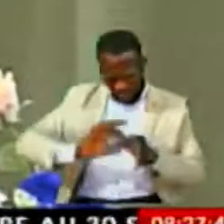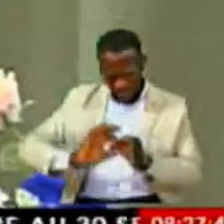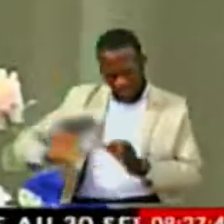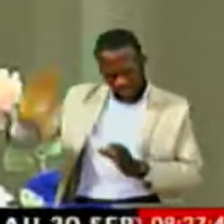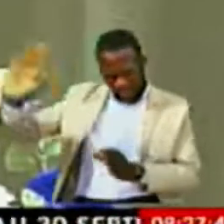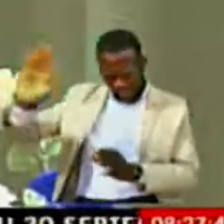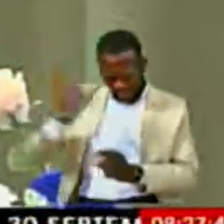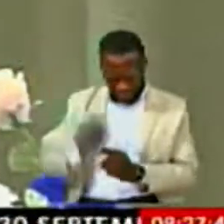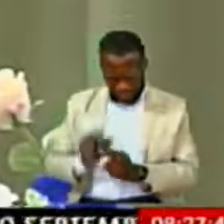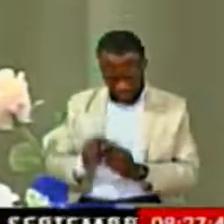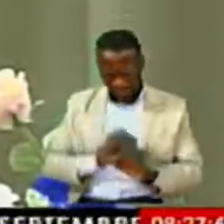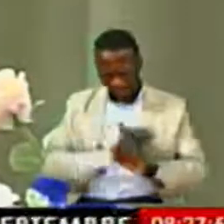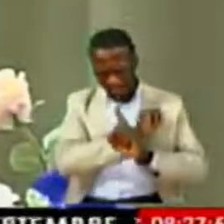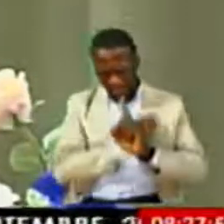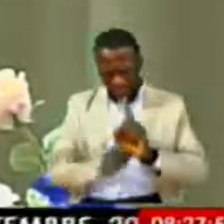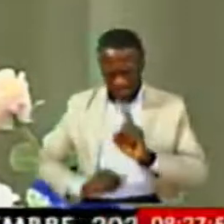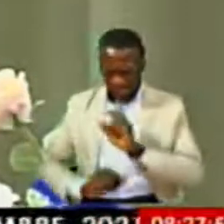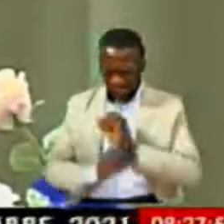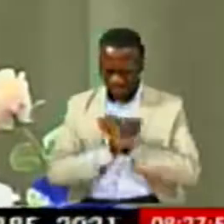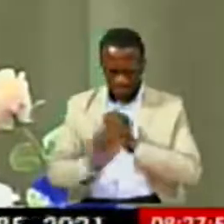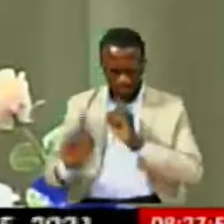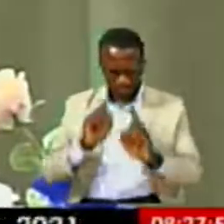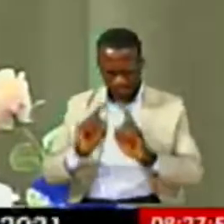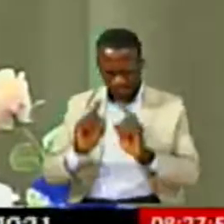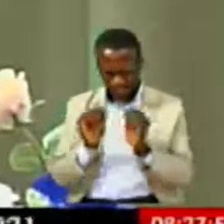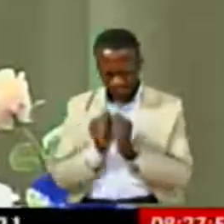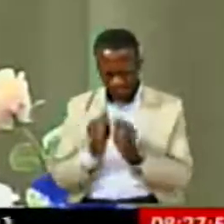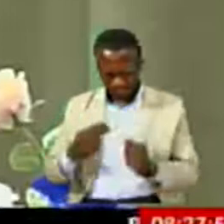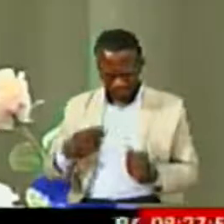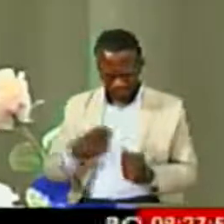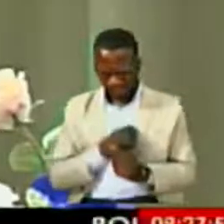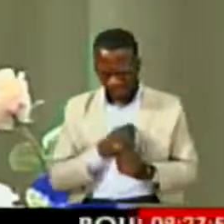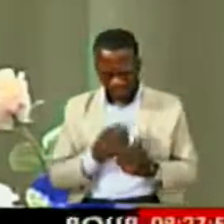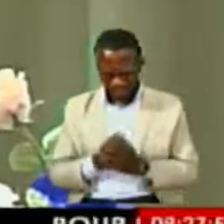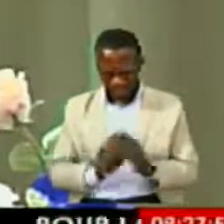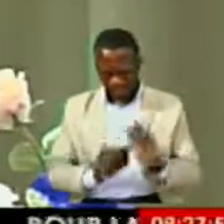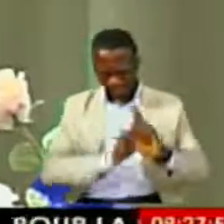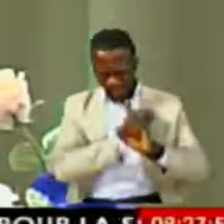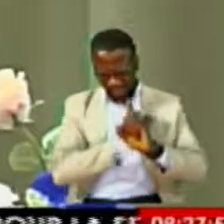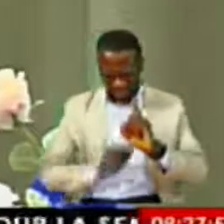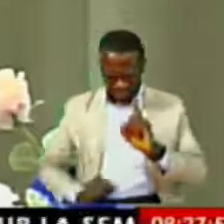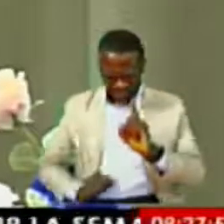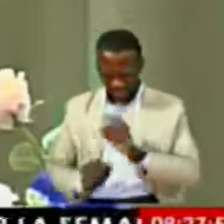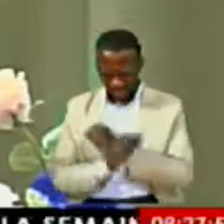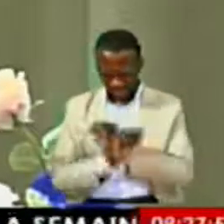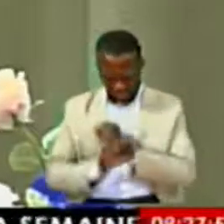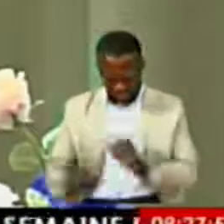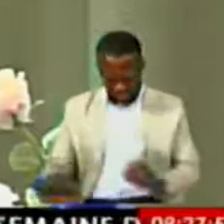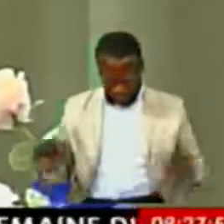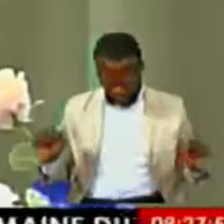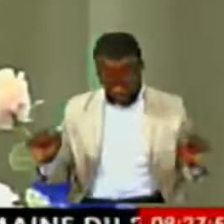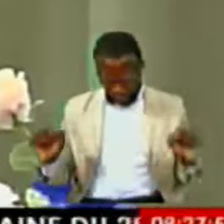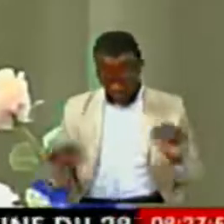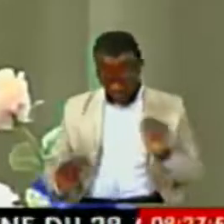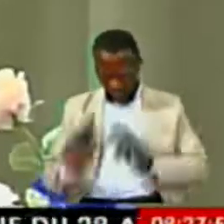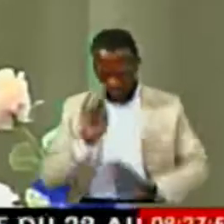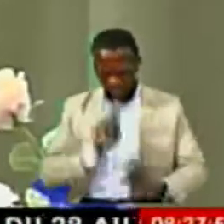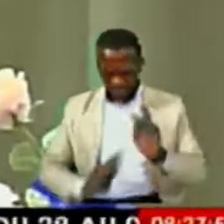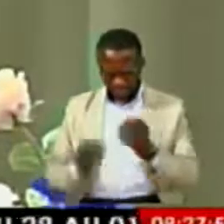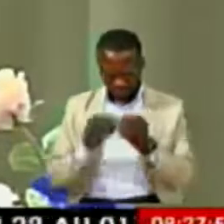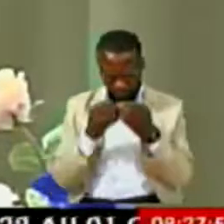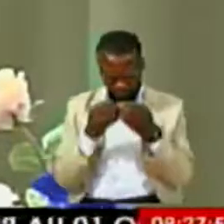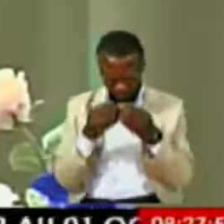Seigneur, nous voulons que tu puisses nous parler. Lord, we want you to speak to us. Seigneur, sauve le perdu. Lord, save the